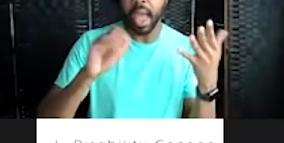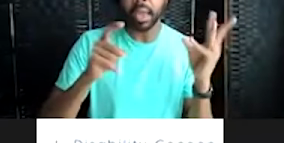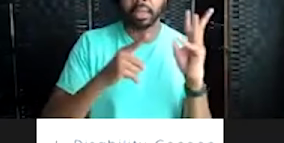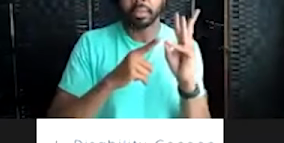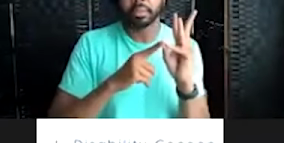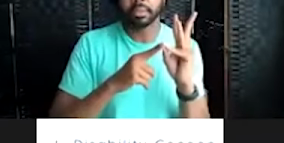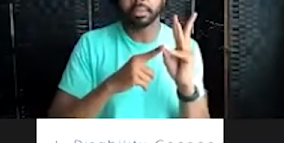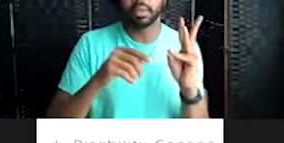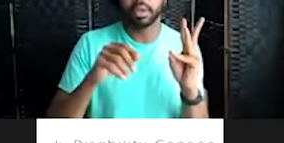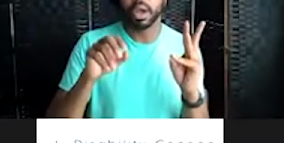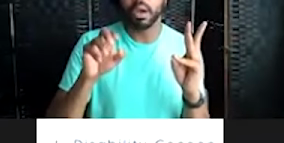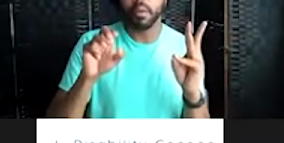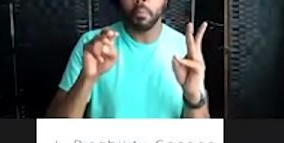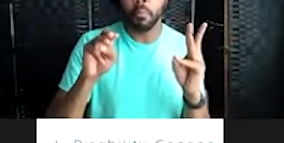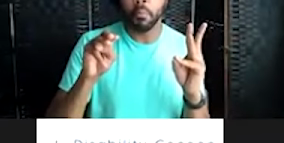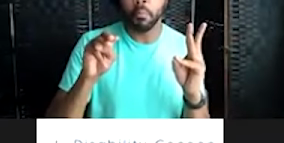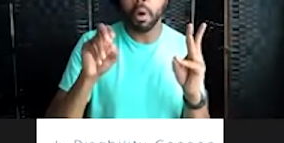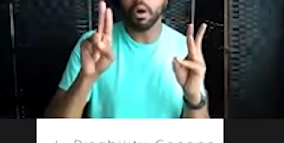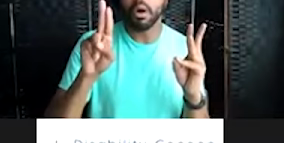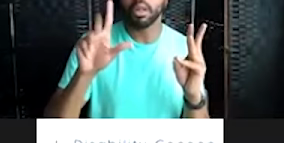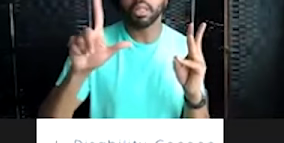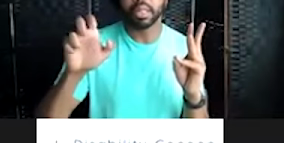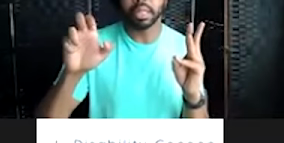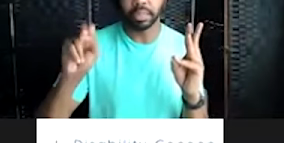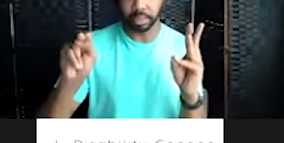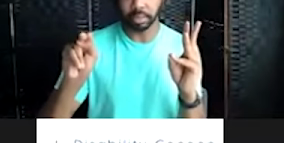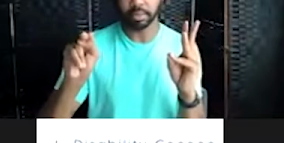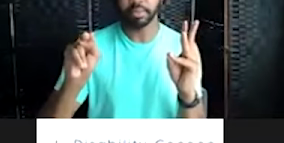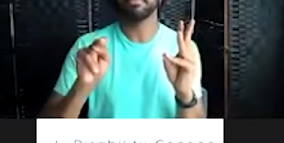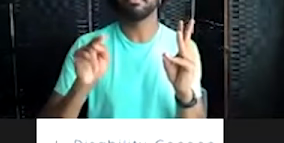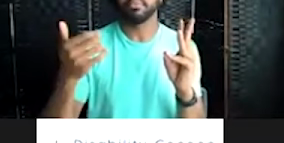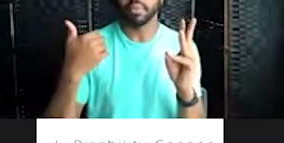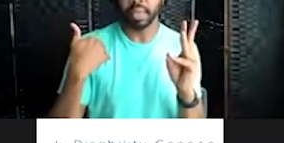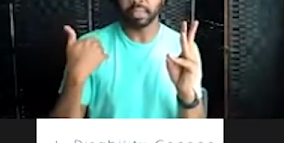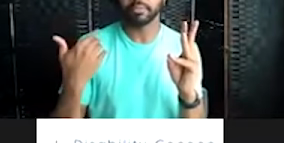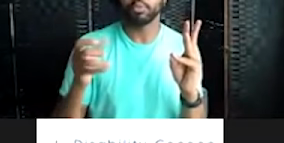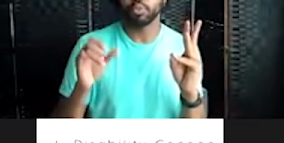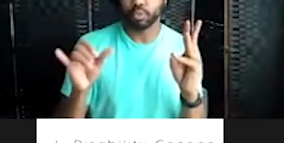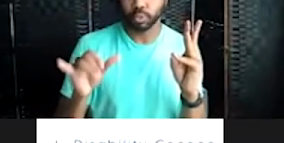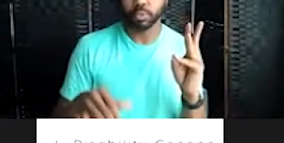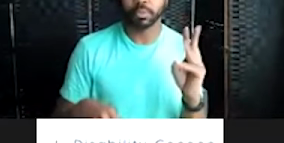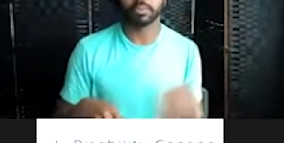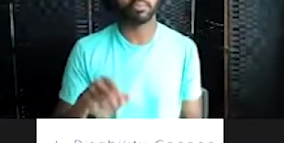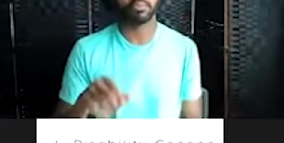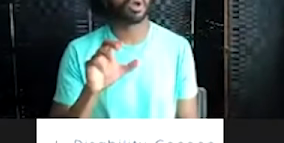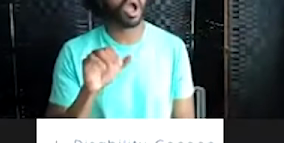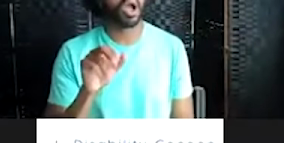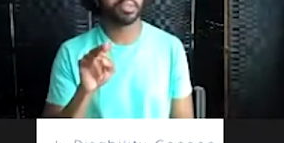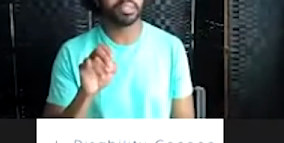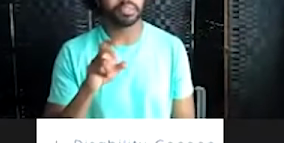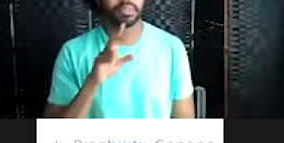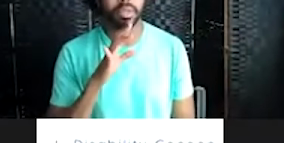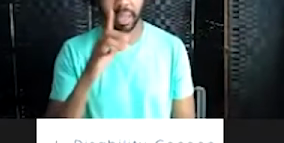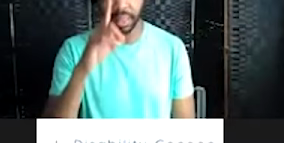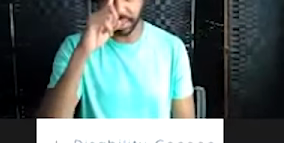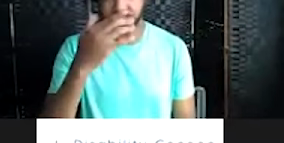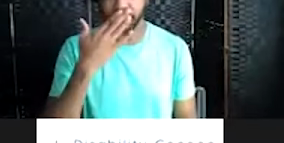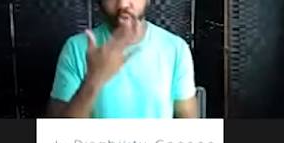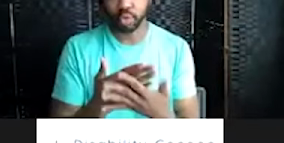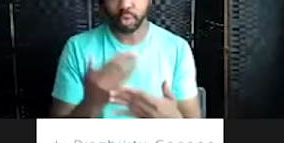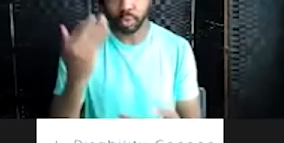for temperature control that I've seen. Yeah, so I think it's a good point to know. As we said earlier, we can't dive into all of